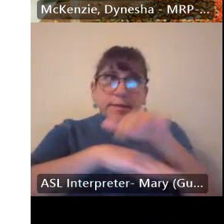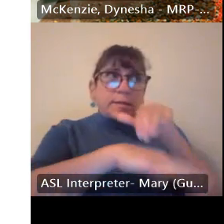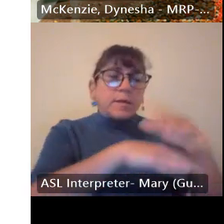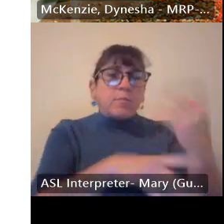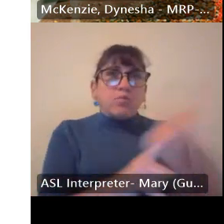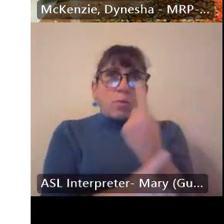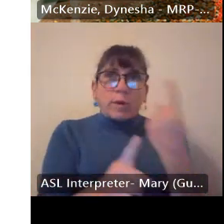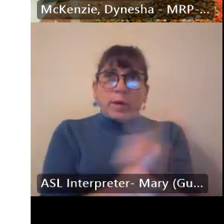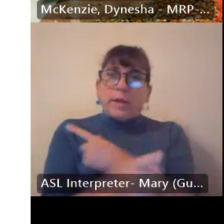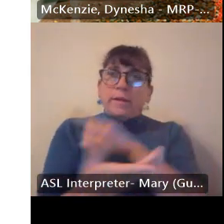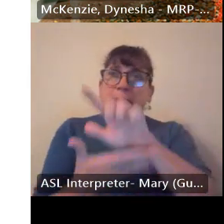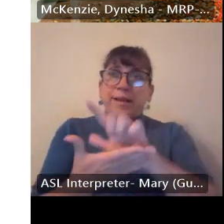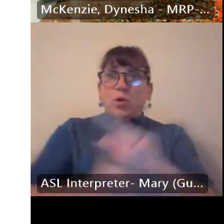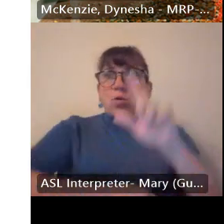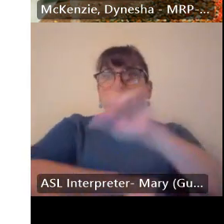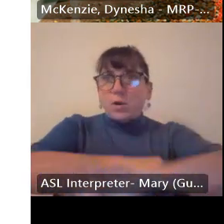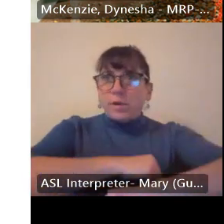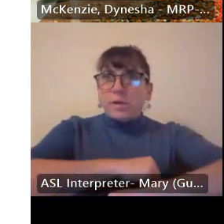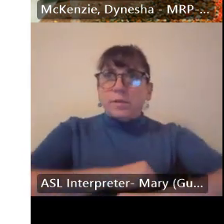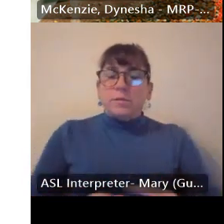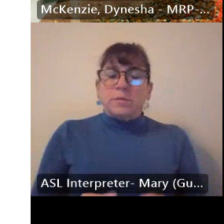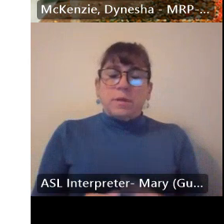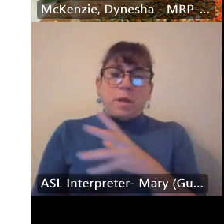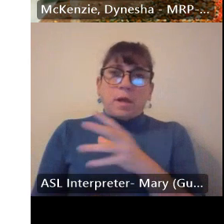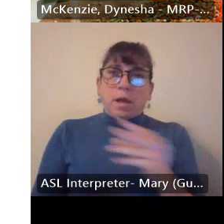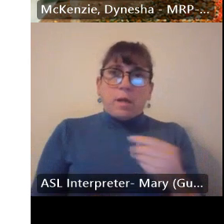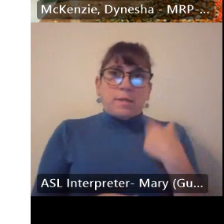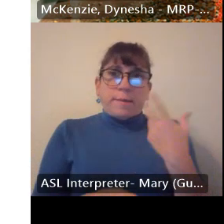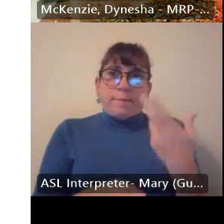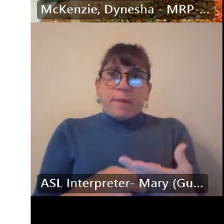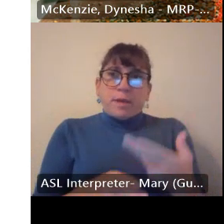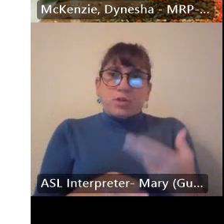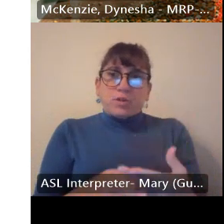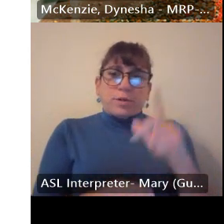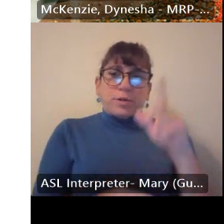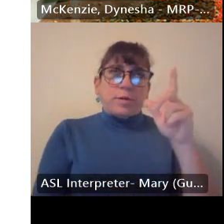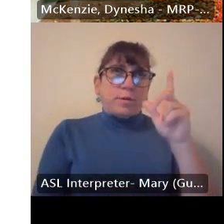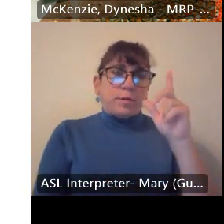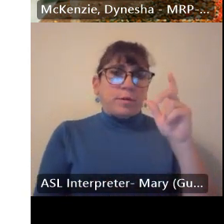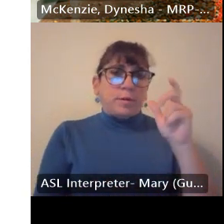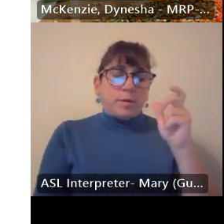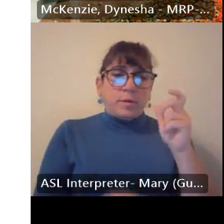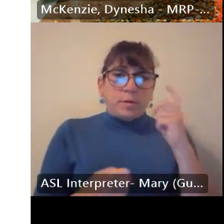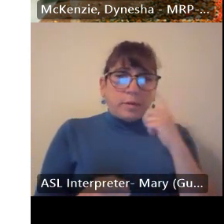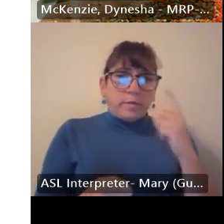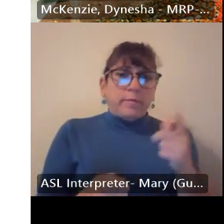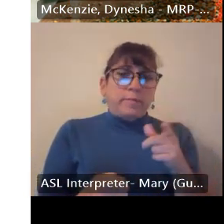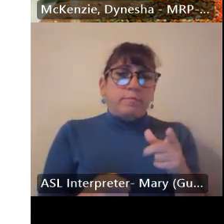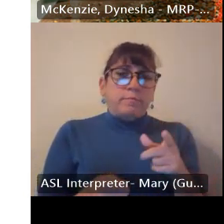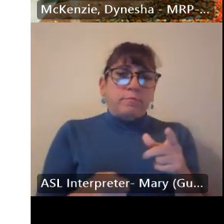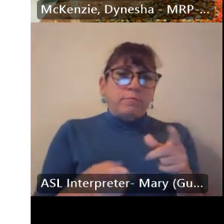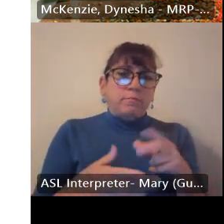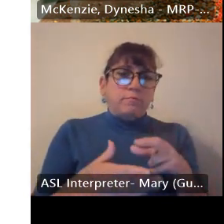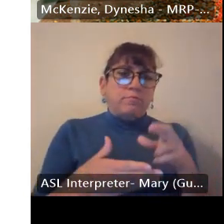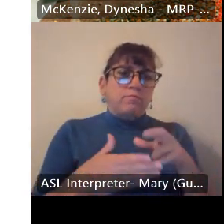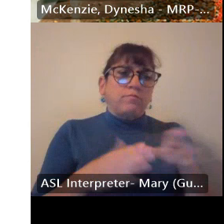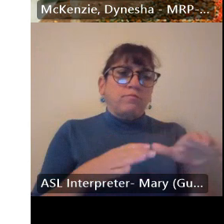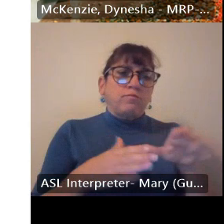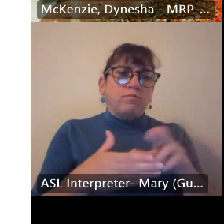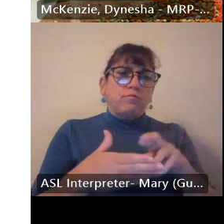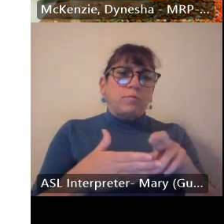there are legal penalties. And as I mentioned, Government Performance and Results Act. It's about, how